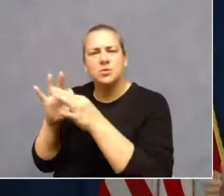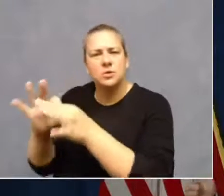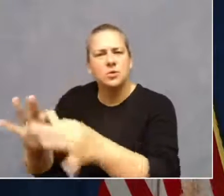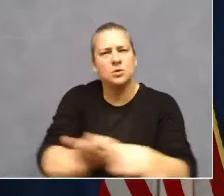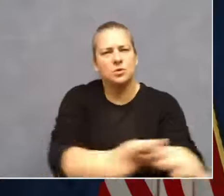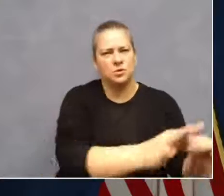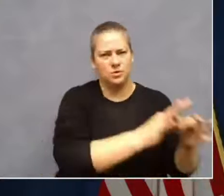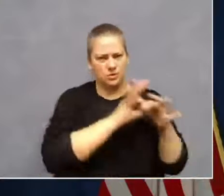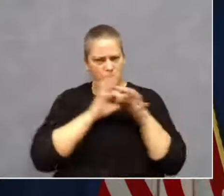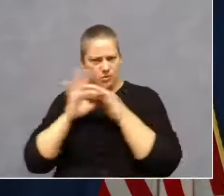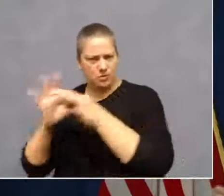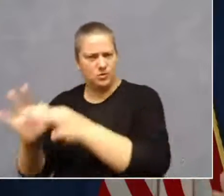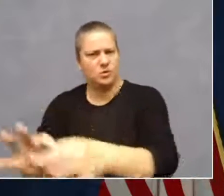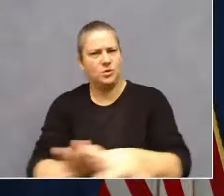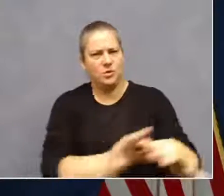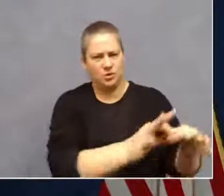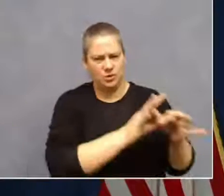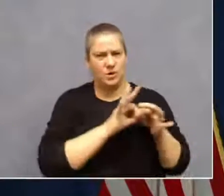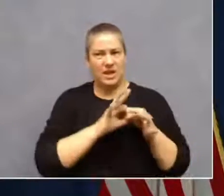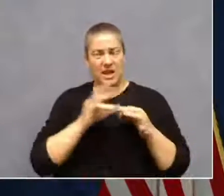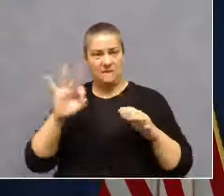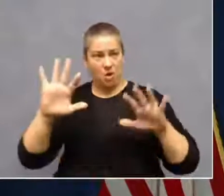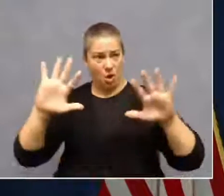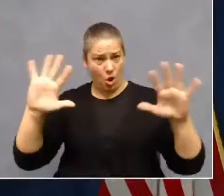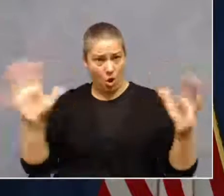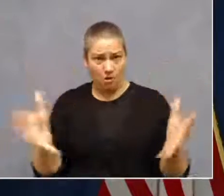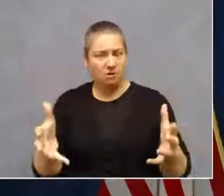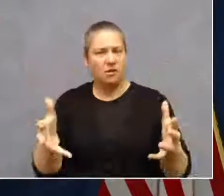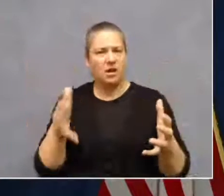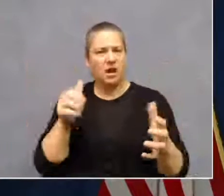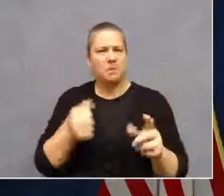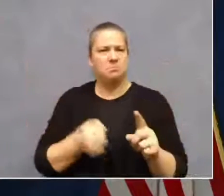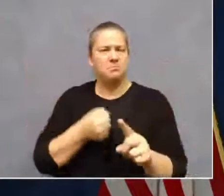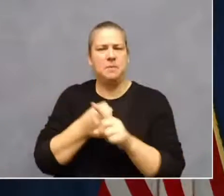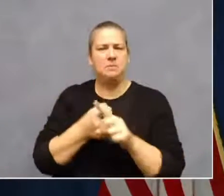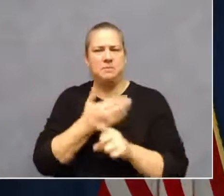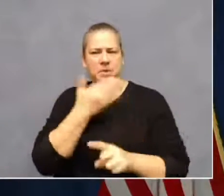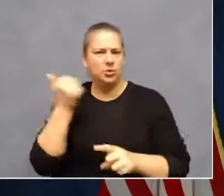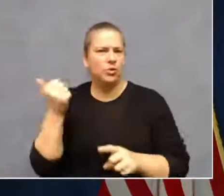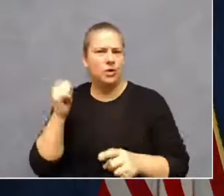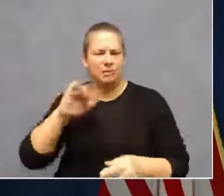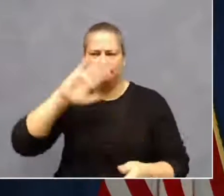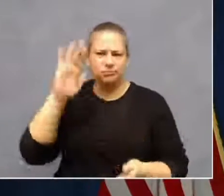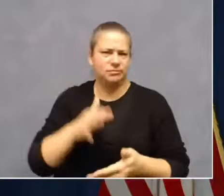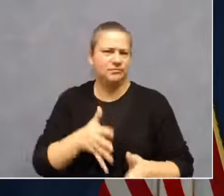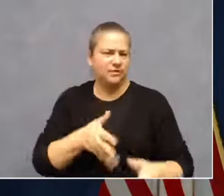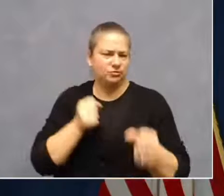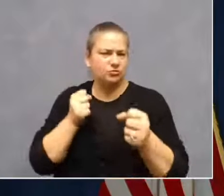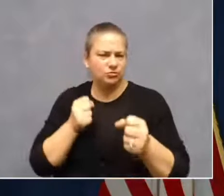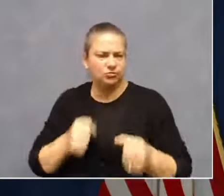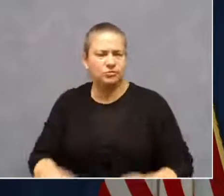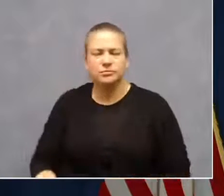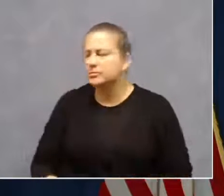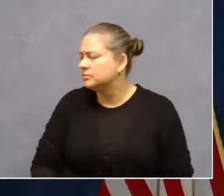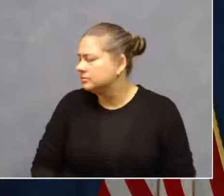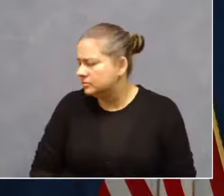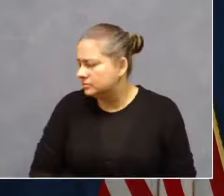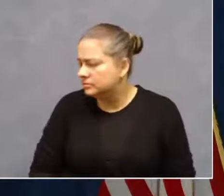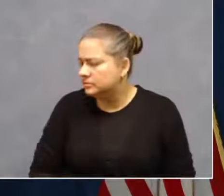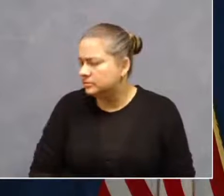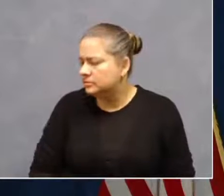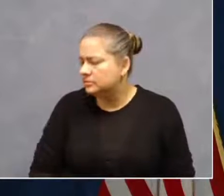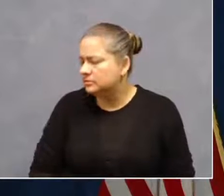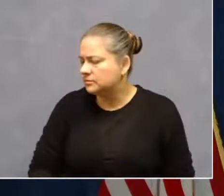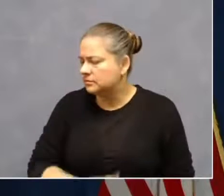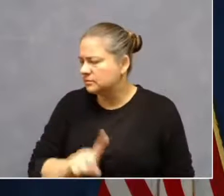be fairly immediate and fairly significant. Nick? I have one question that I've taken from some people, is in terms